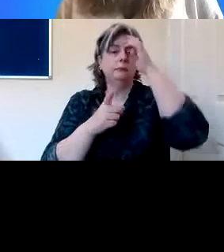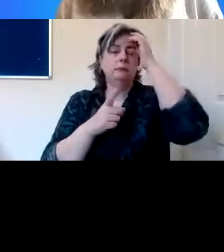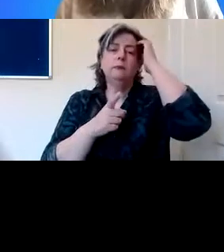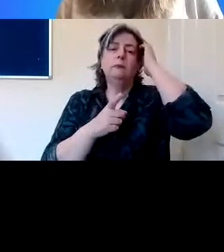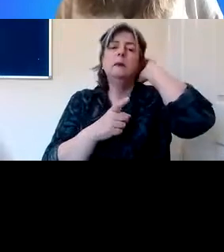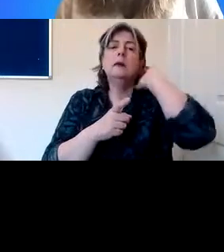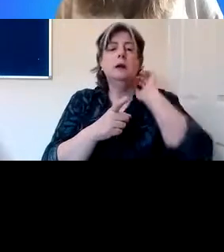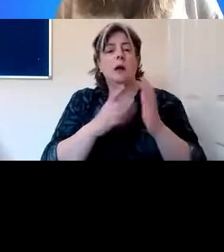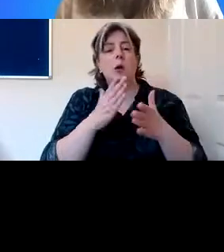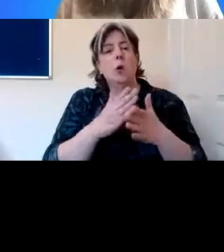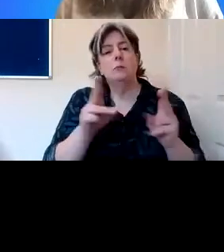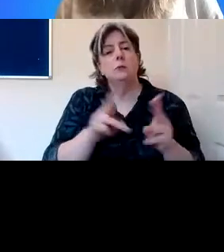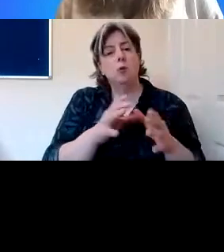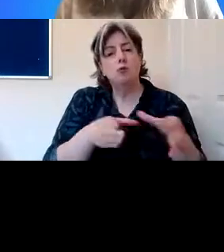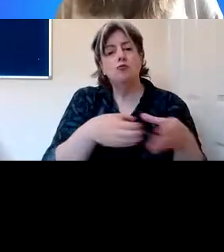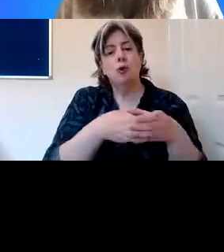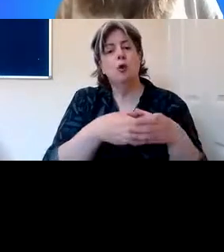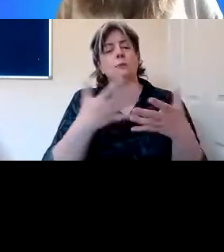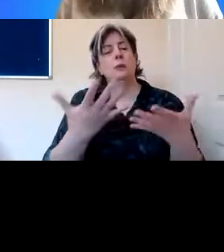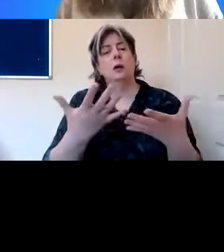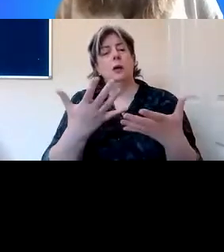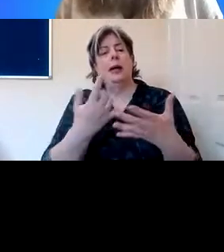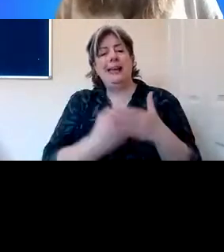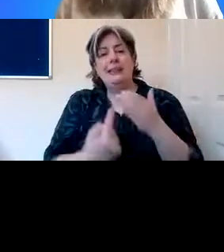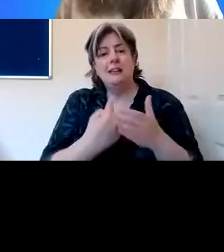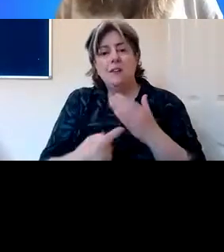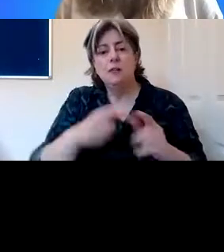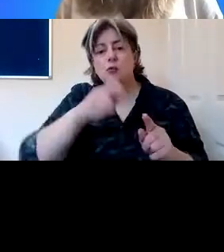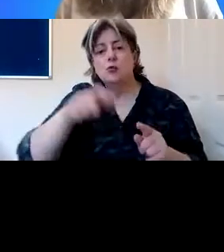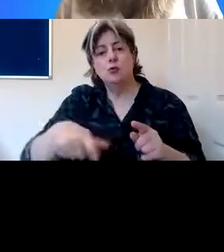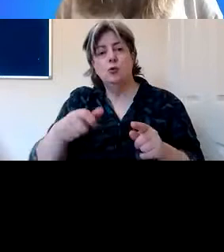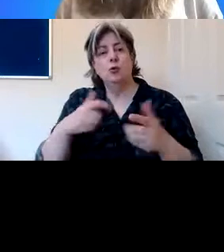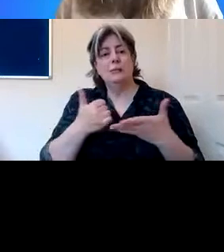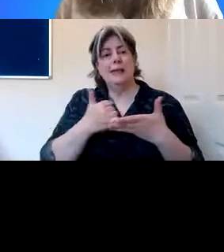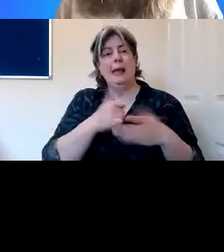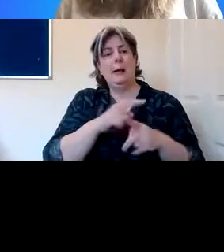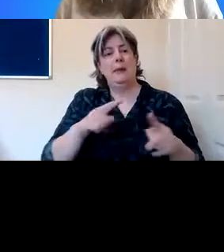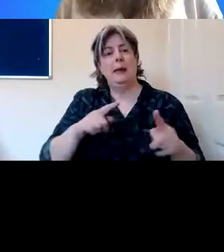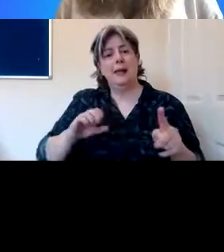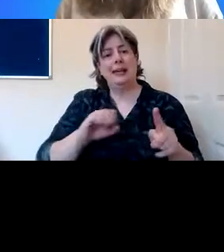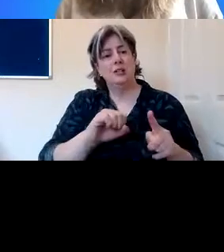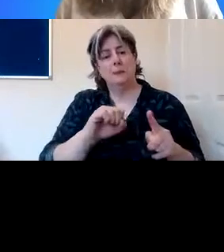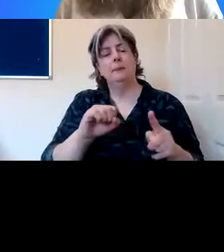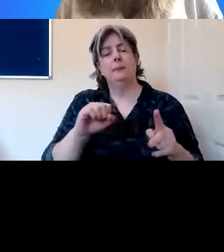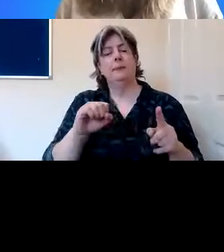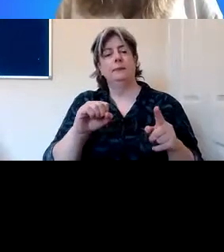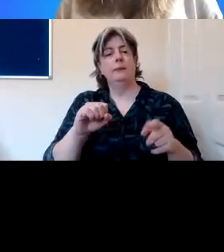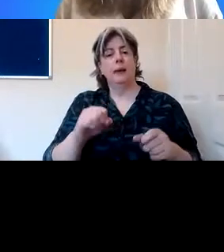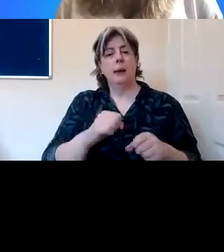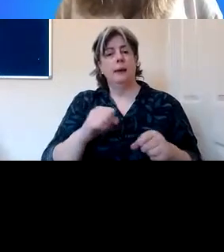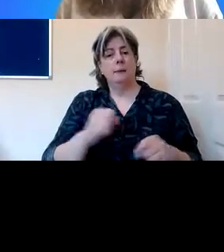groups, work with individual students to take place, to help them catch up, as well as to make the implementation of the